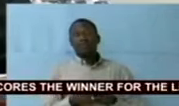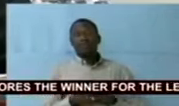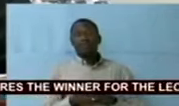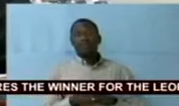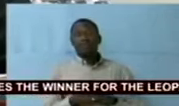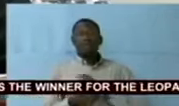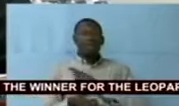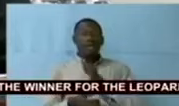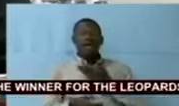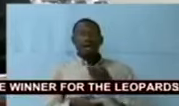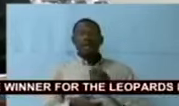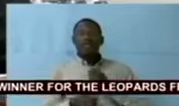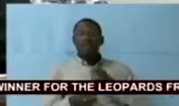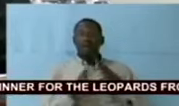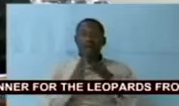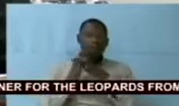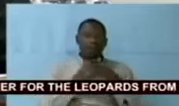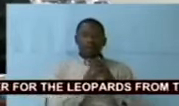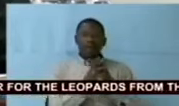had an American passport.